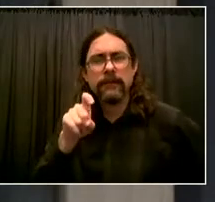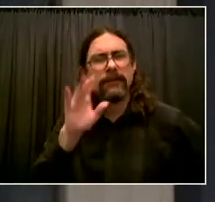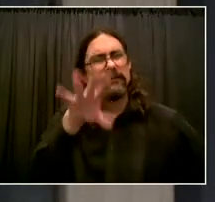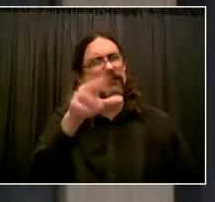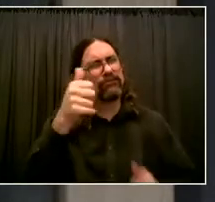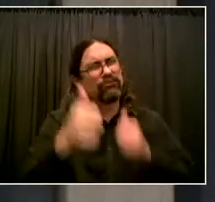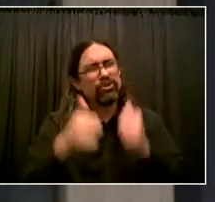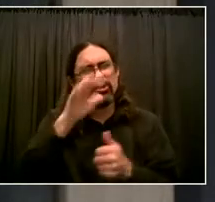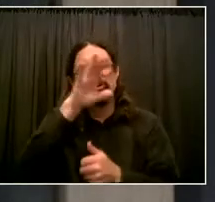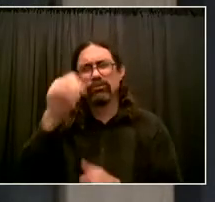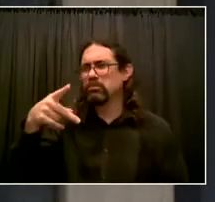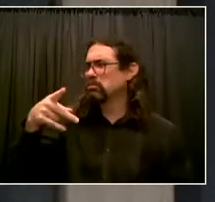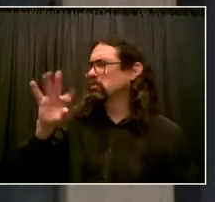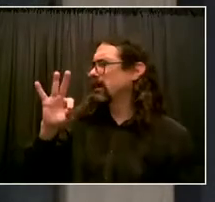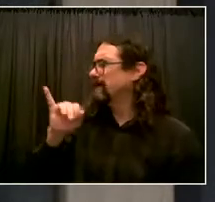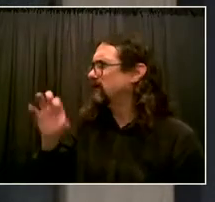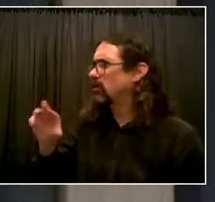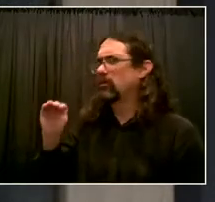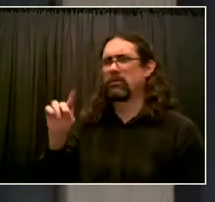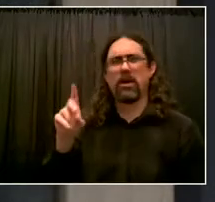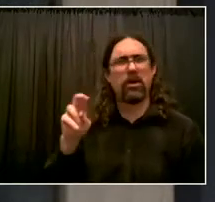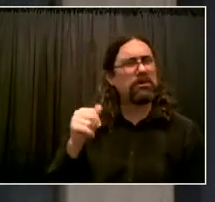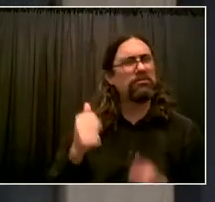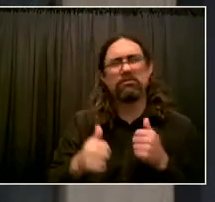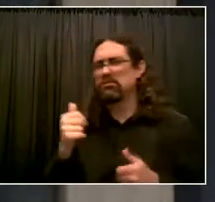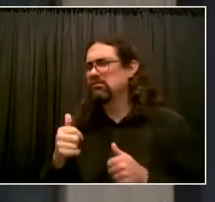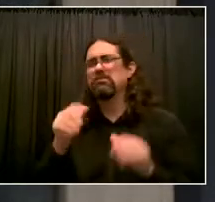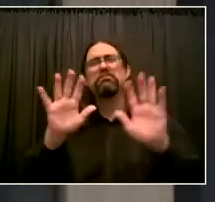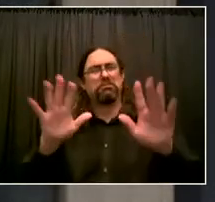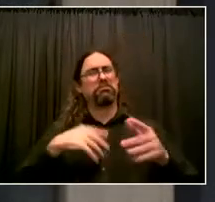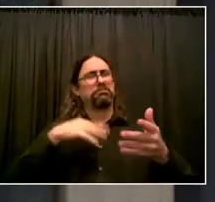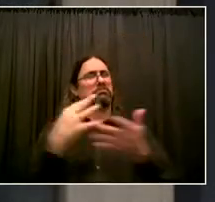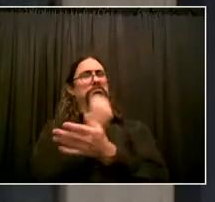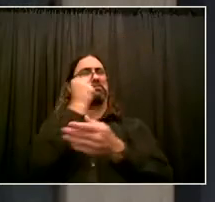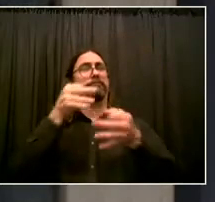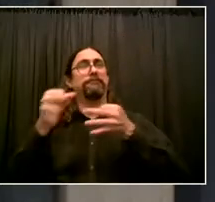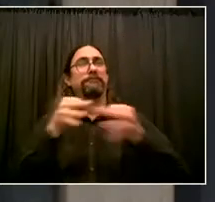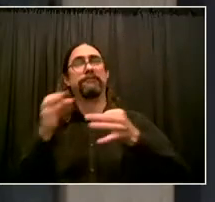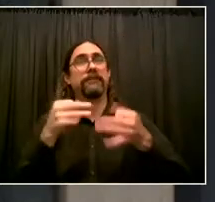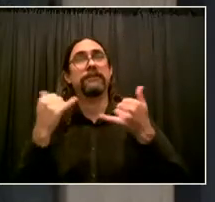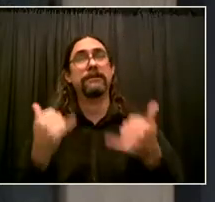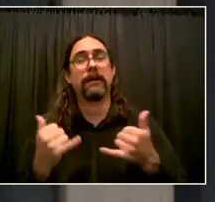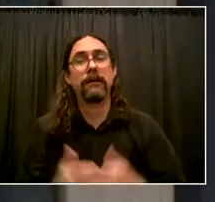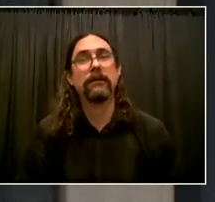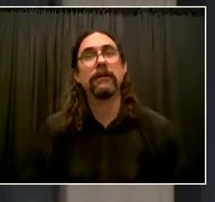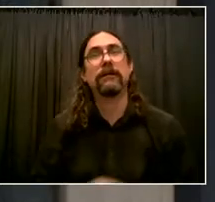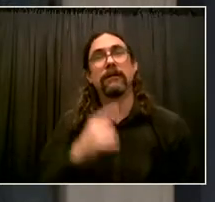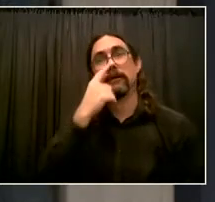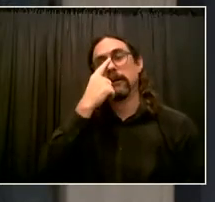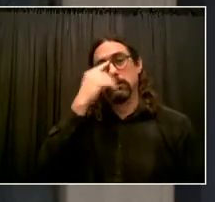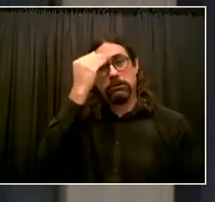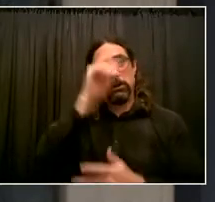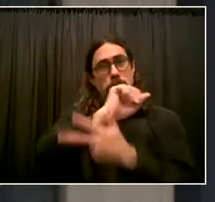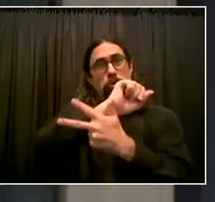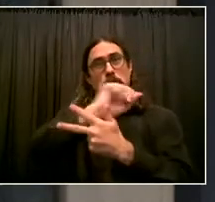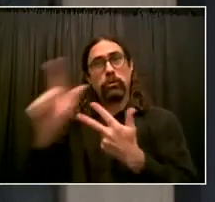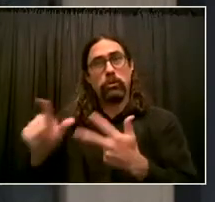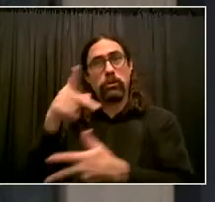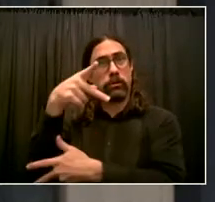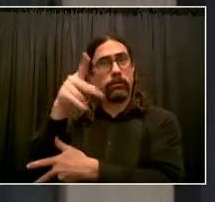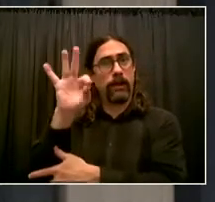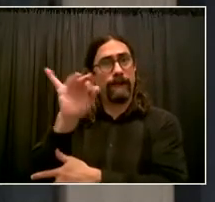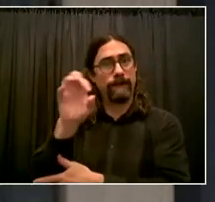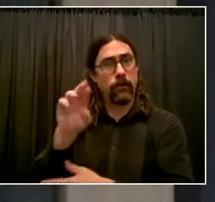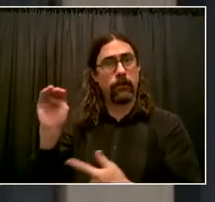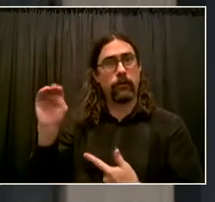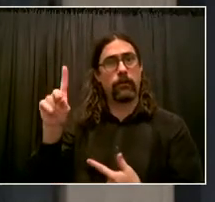science continues to show that all 3 of the authorized COVID-19 vaccines are safe and highly effective at saving lives and